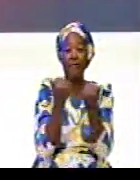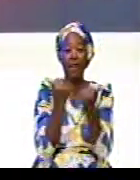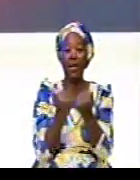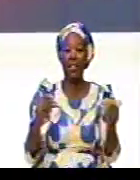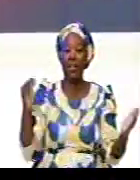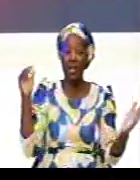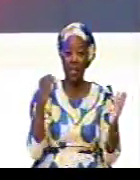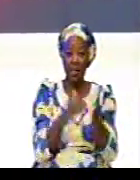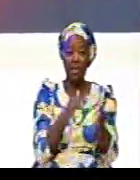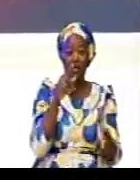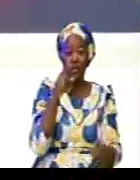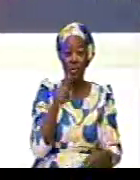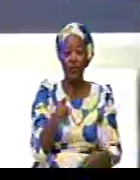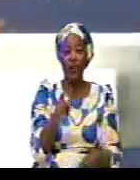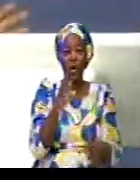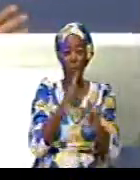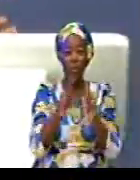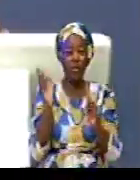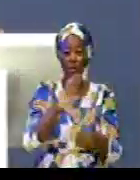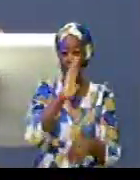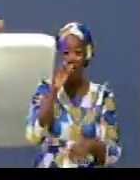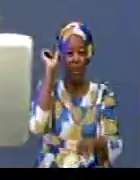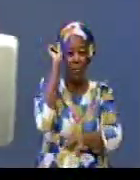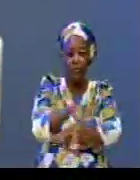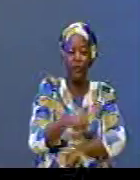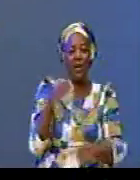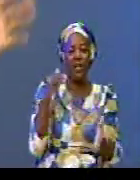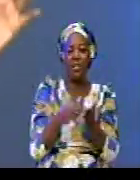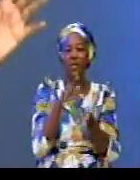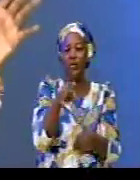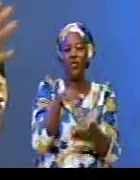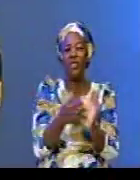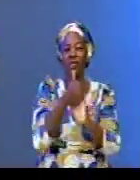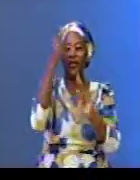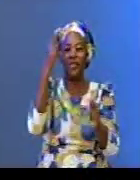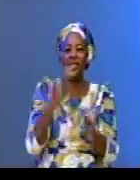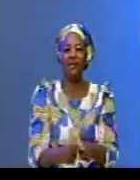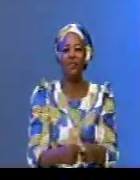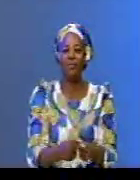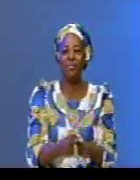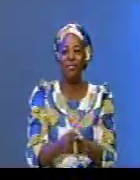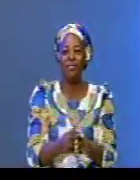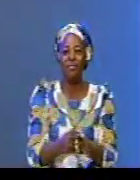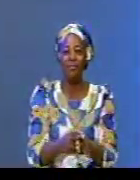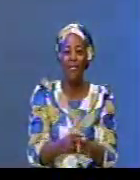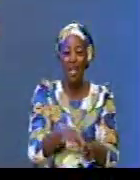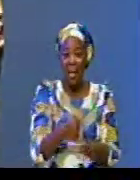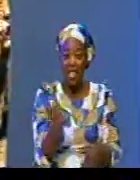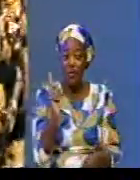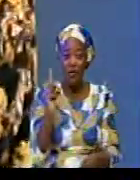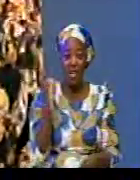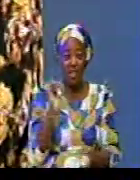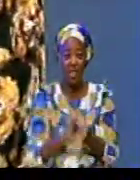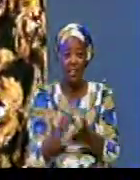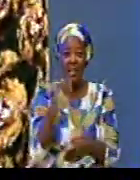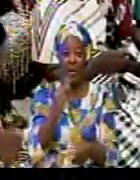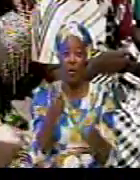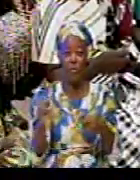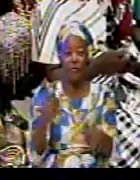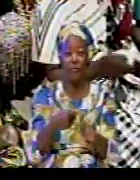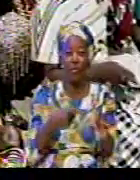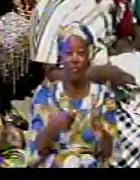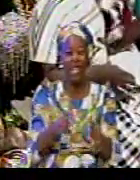Verse 19, and they shall fight against thee, but they shall not prevail against thee.